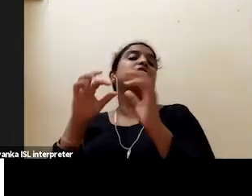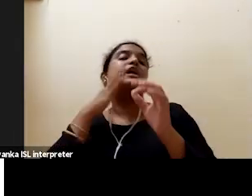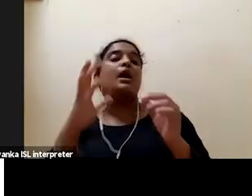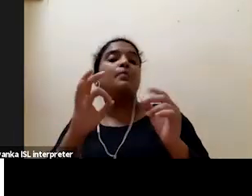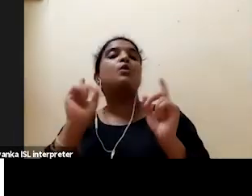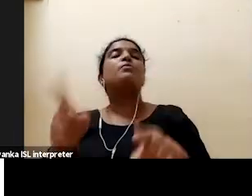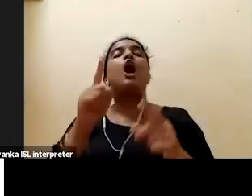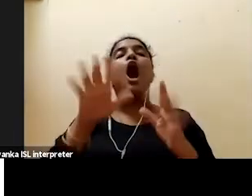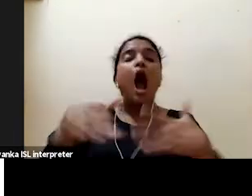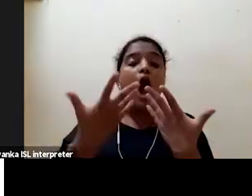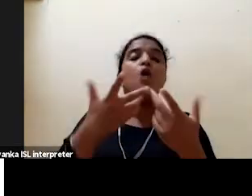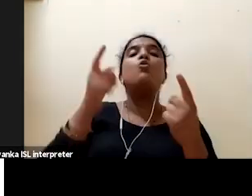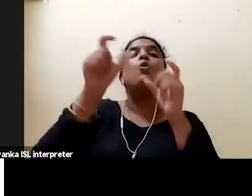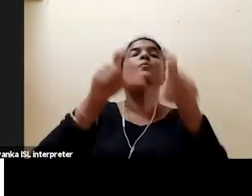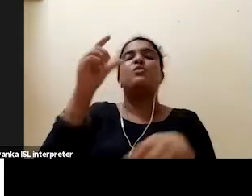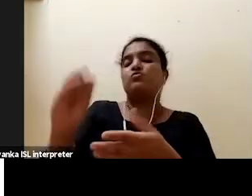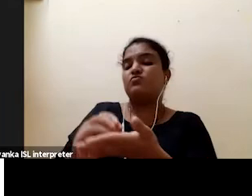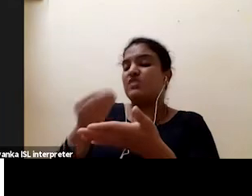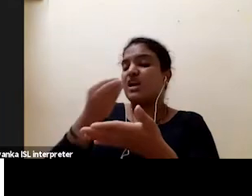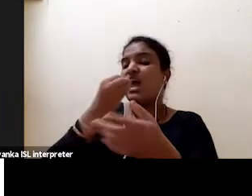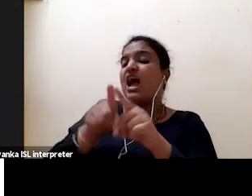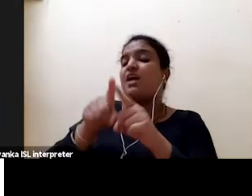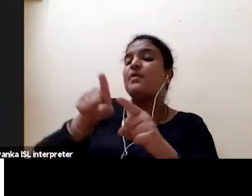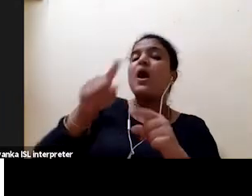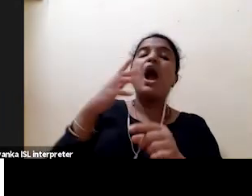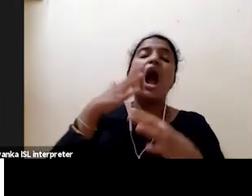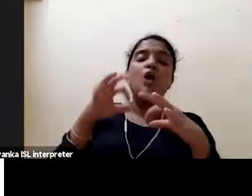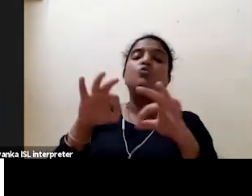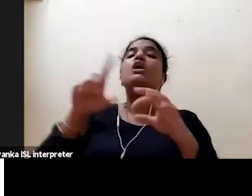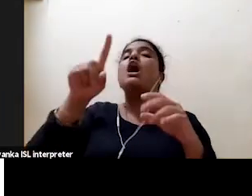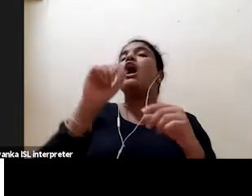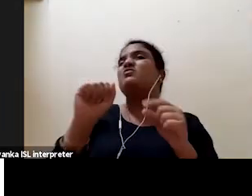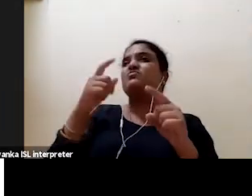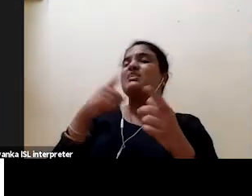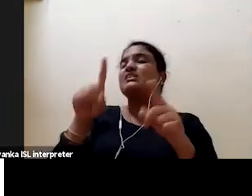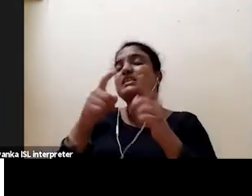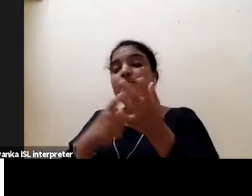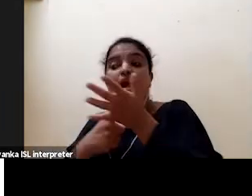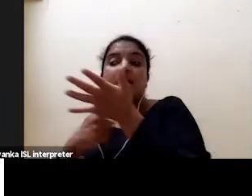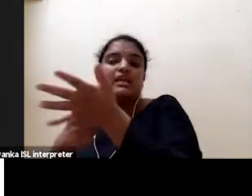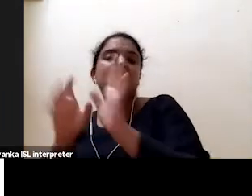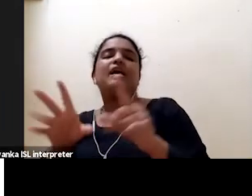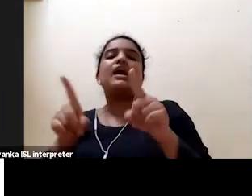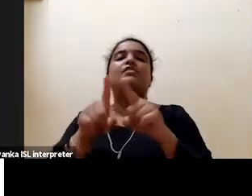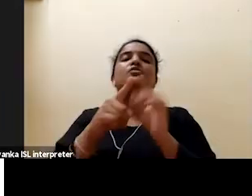understand that cuisine or that community, and it shows that you have a sense of respect for their cuisine.